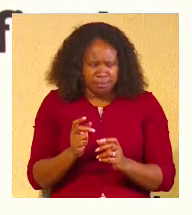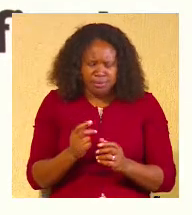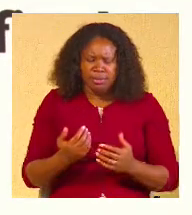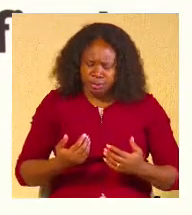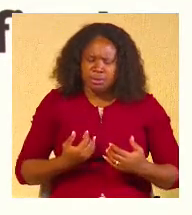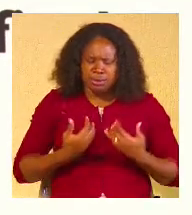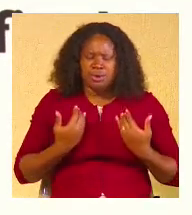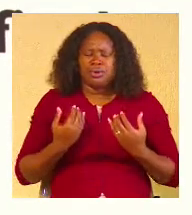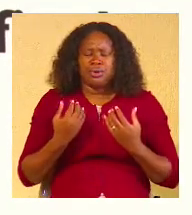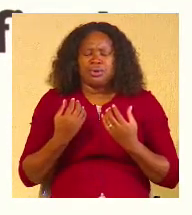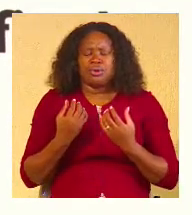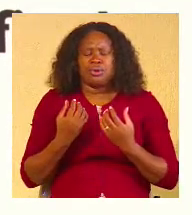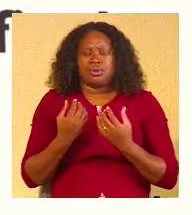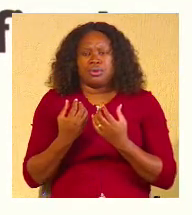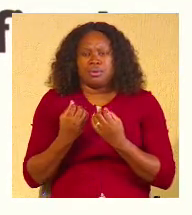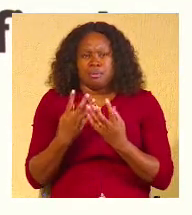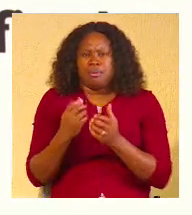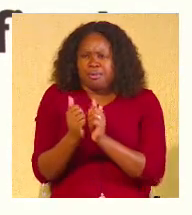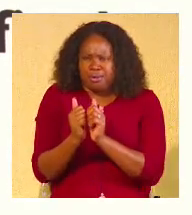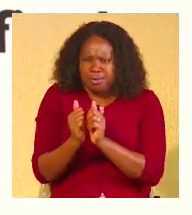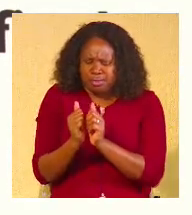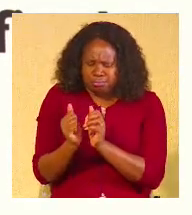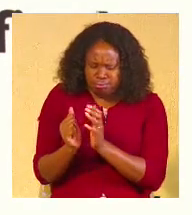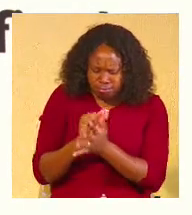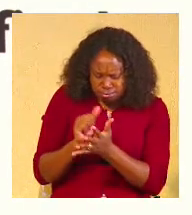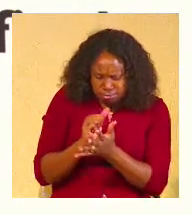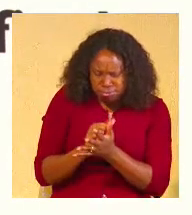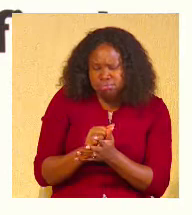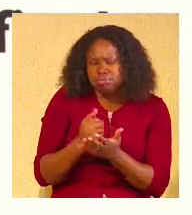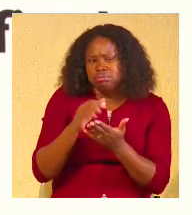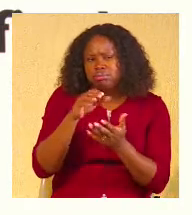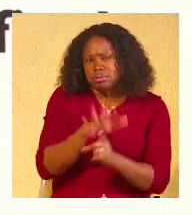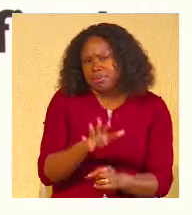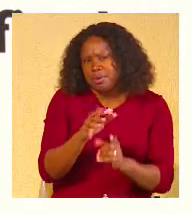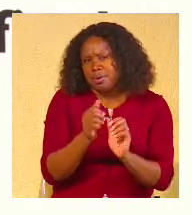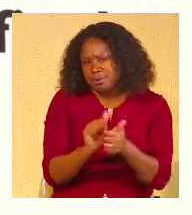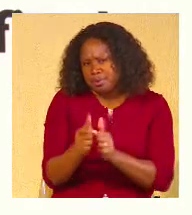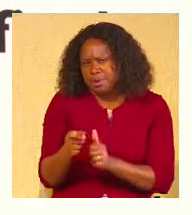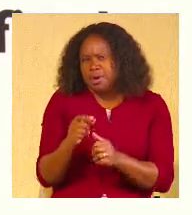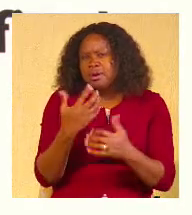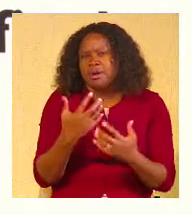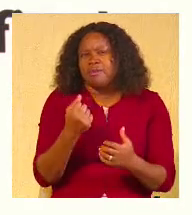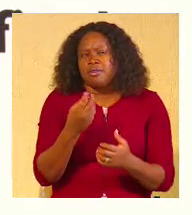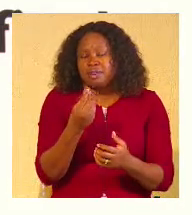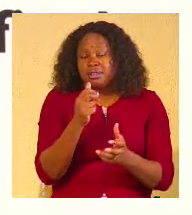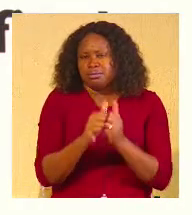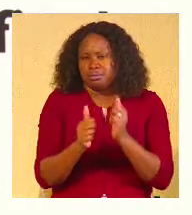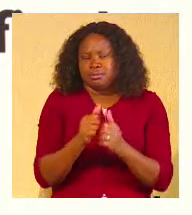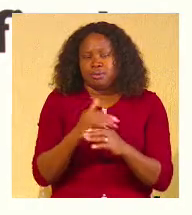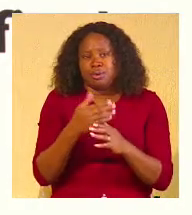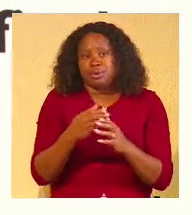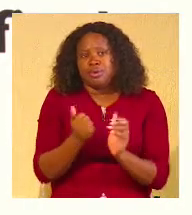their livelihood from sport, and now they are facing financial distress because of the suspension of the